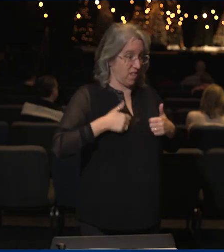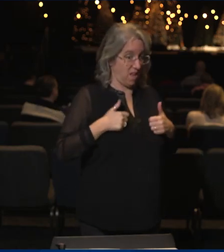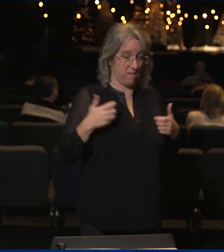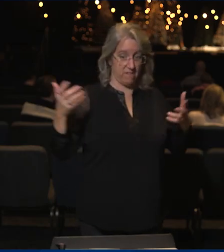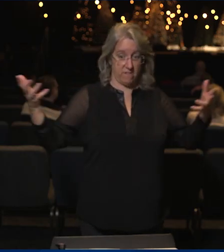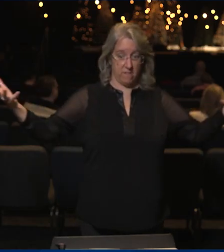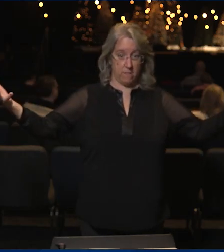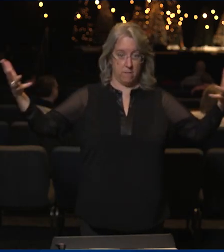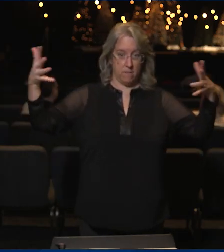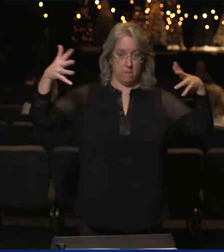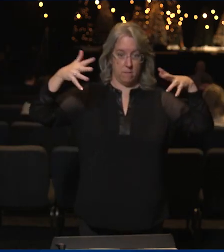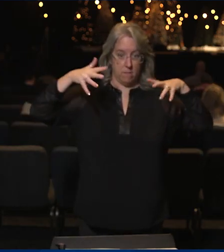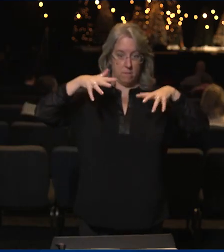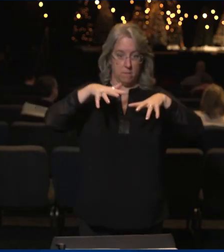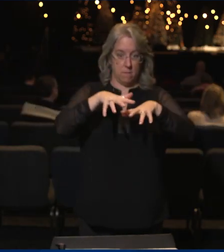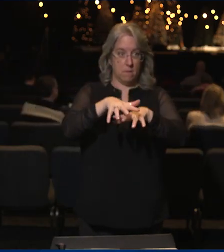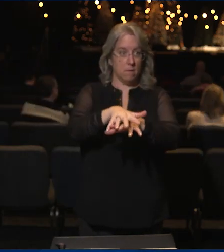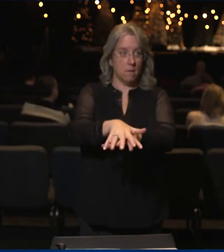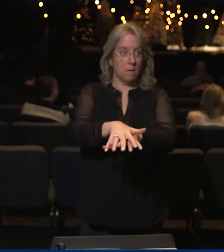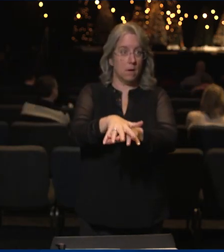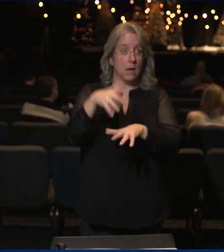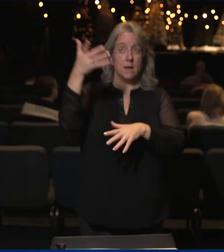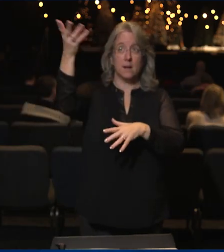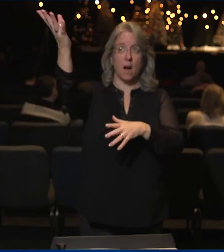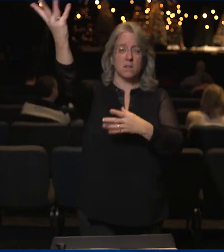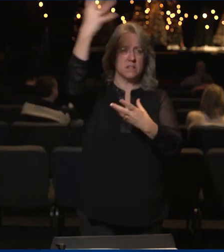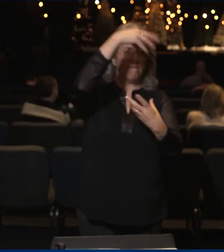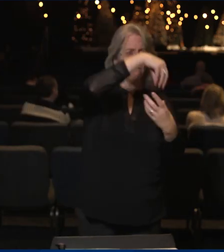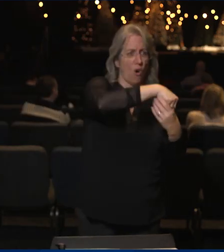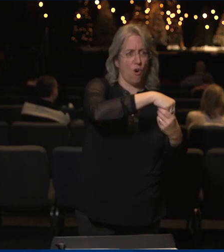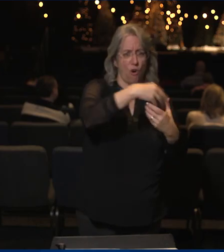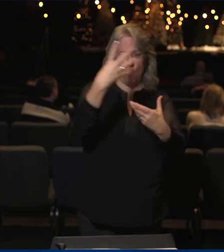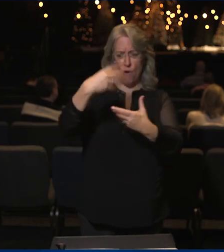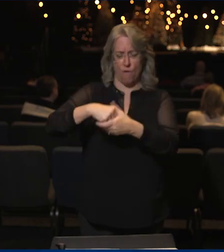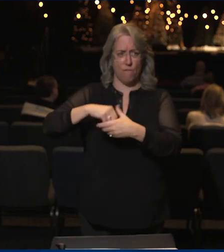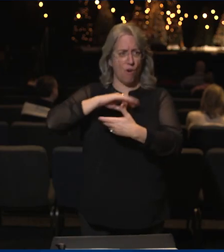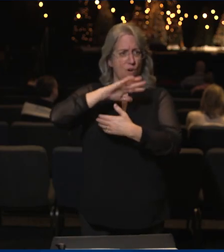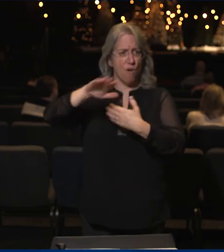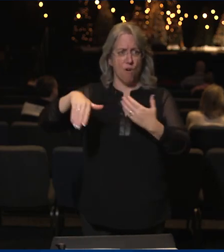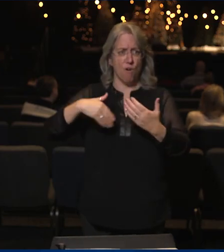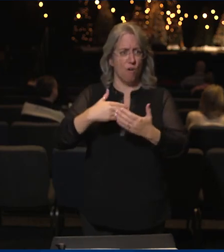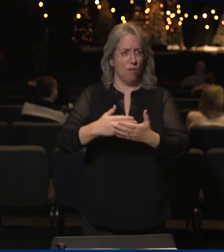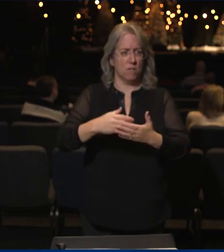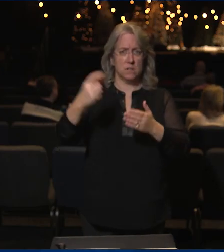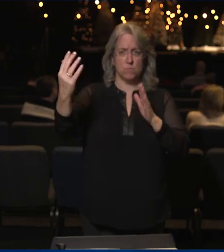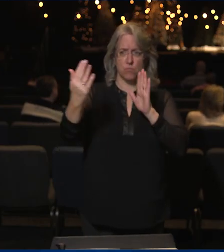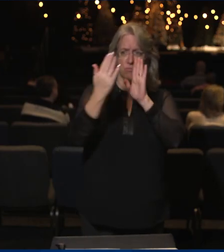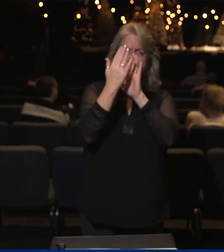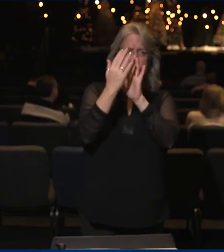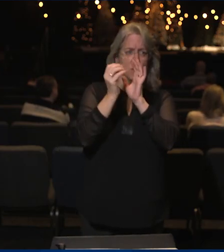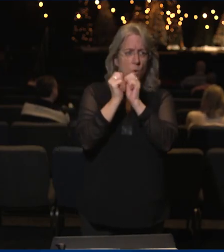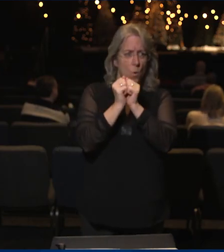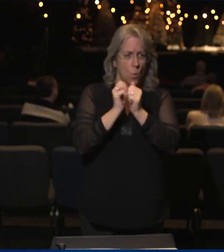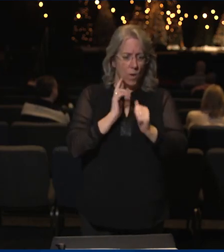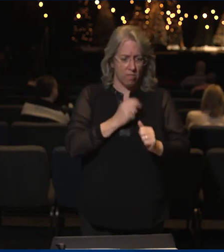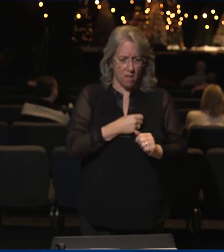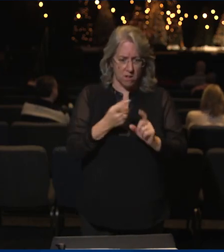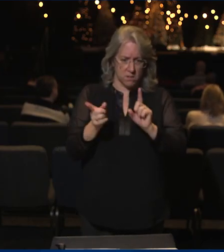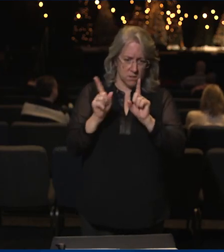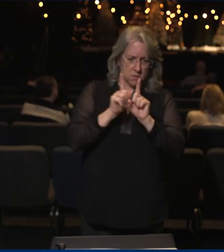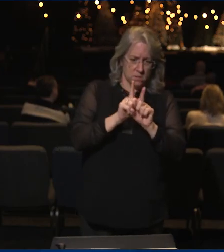that God is in the midst of it all. He's present to us, and he's with us,